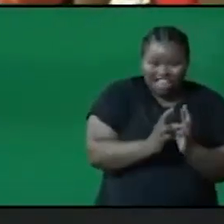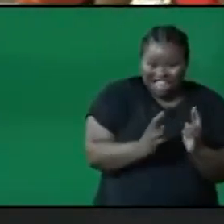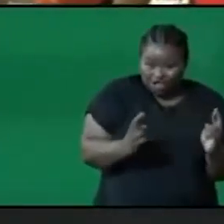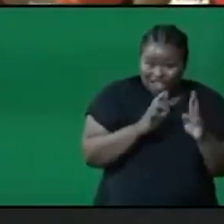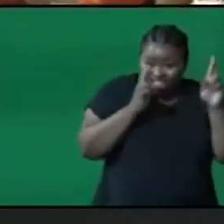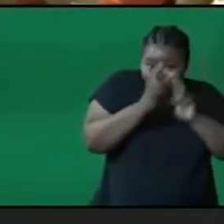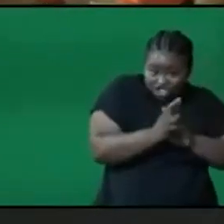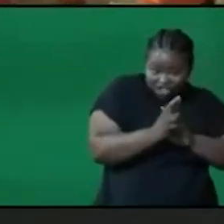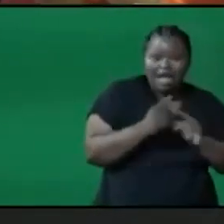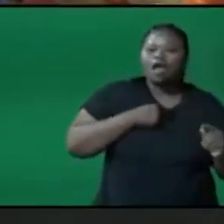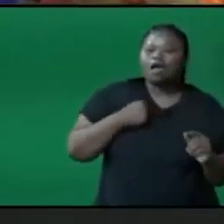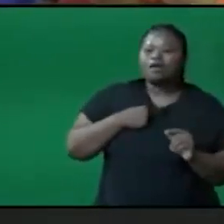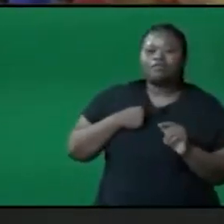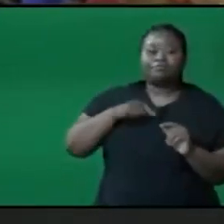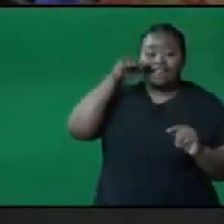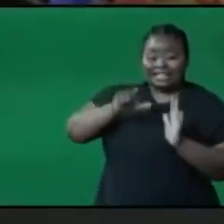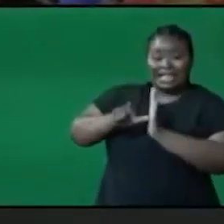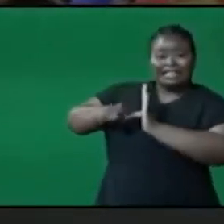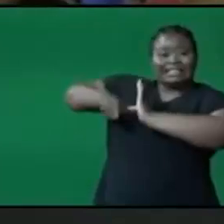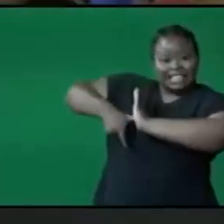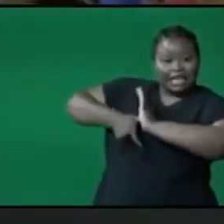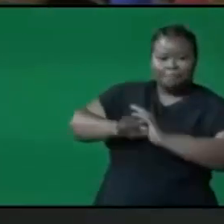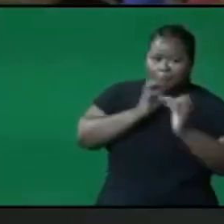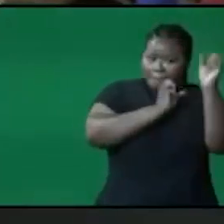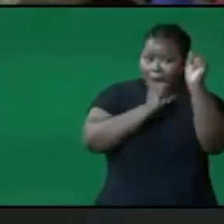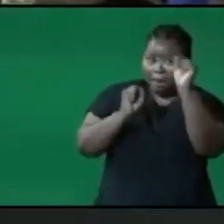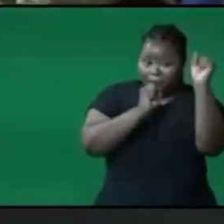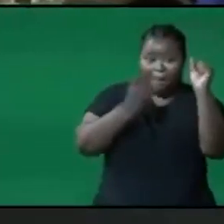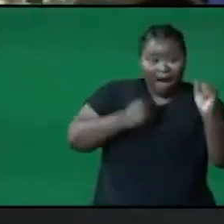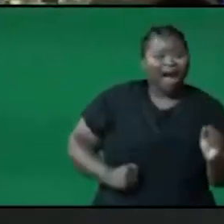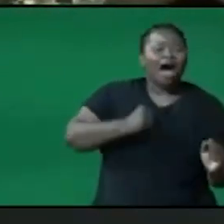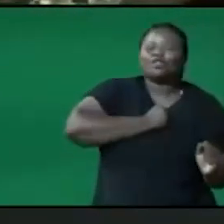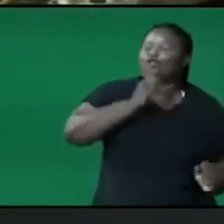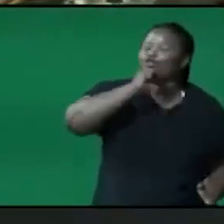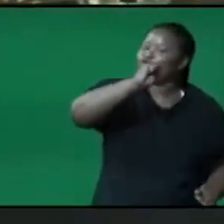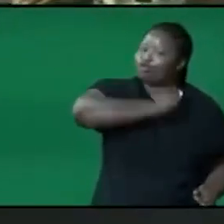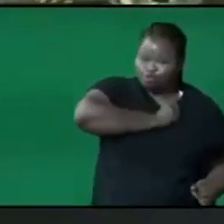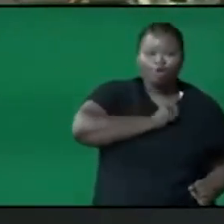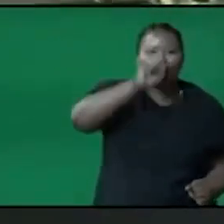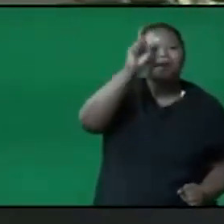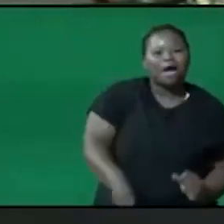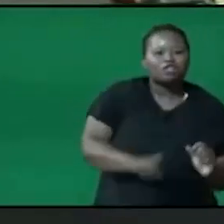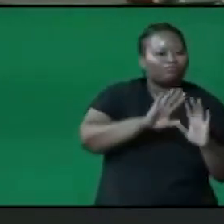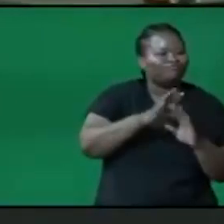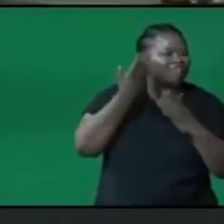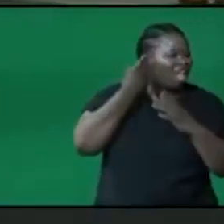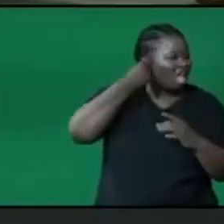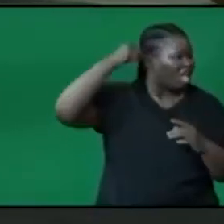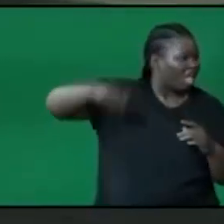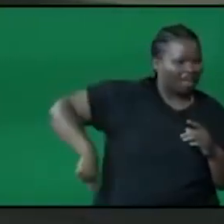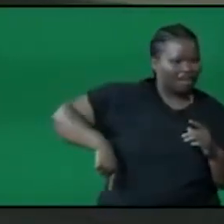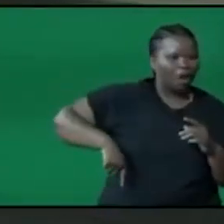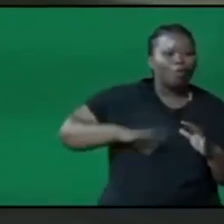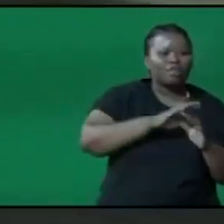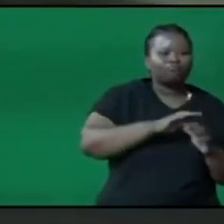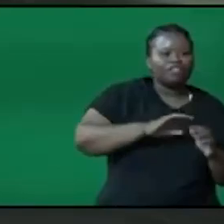organizational character and redesign, it tells us that indeed we must do away with the